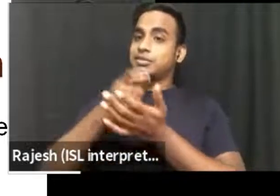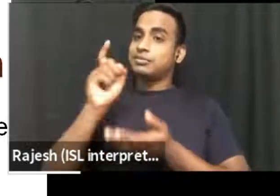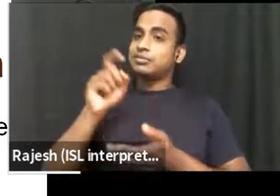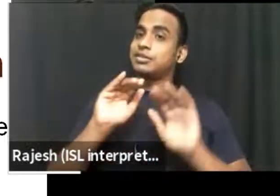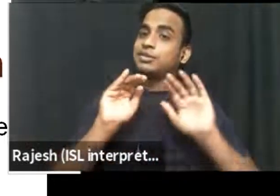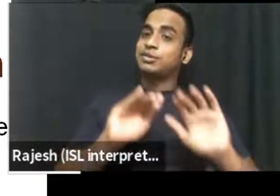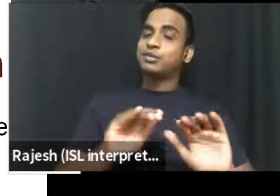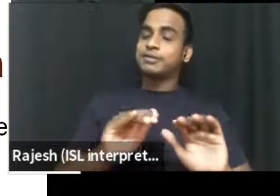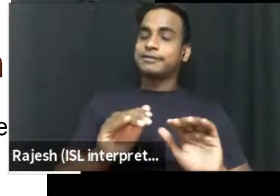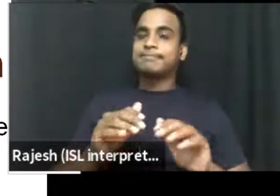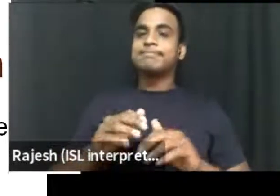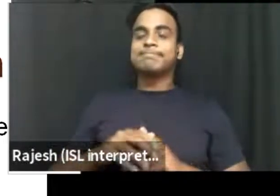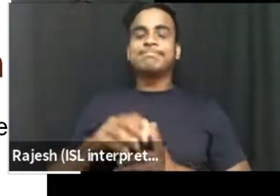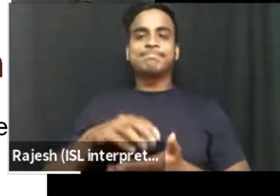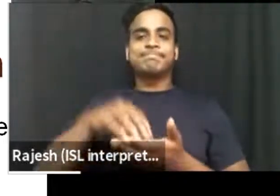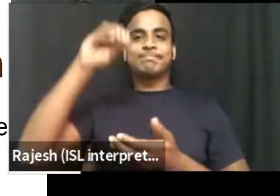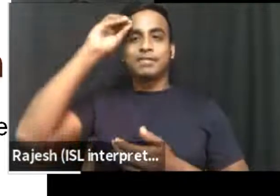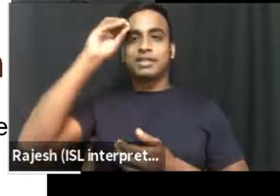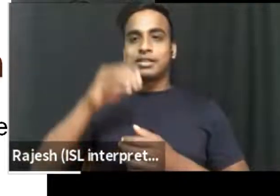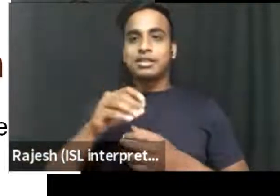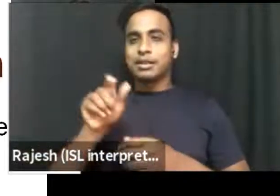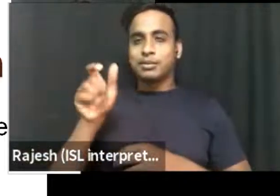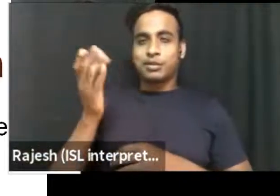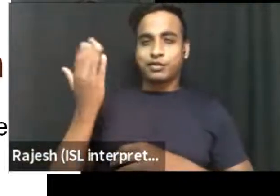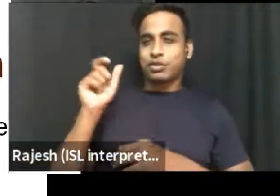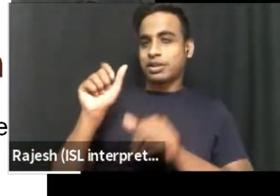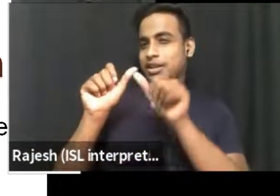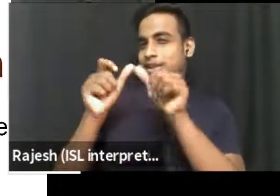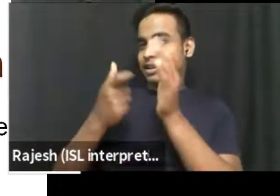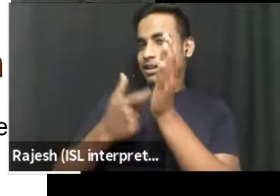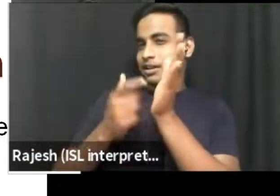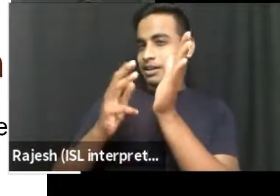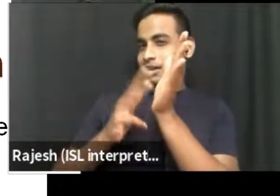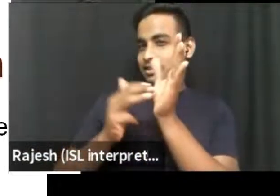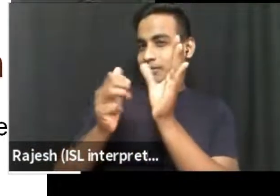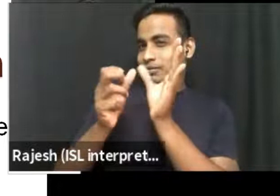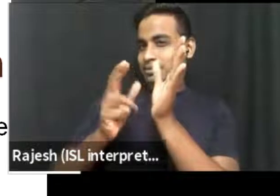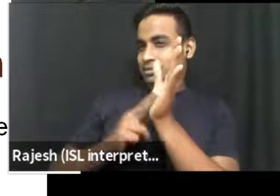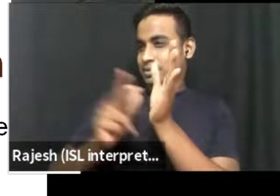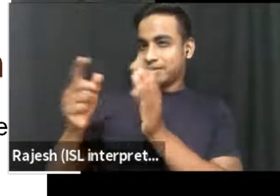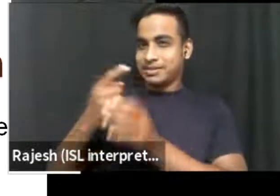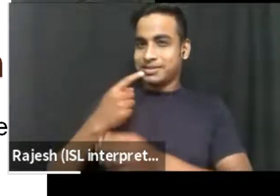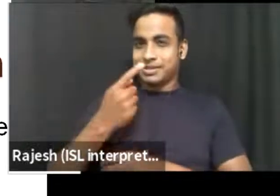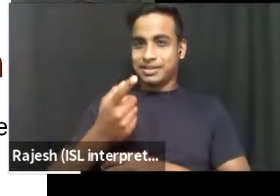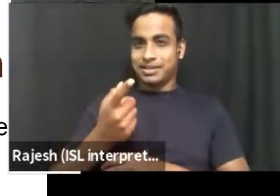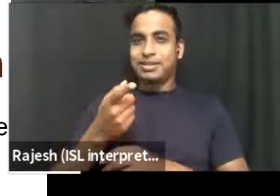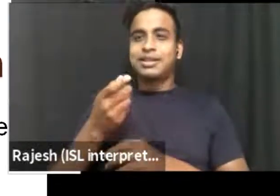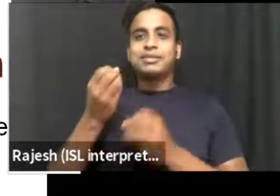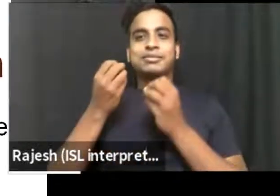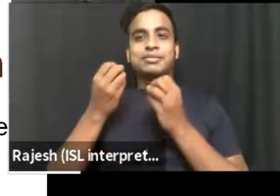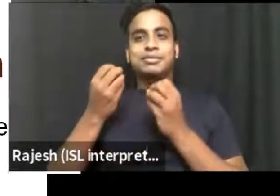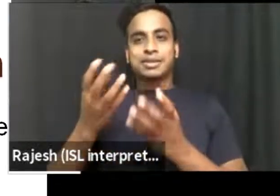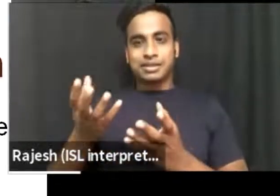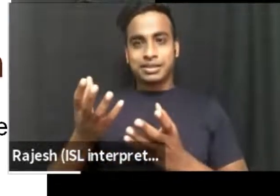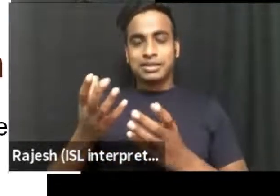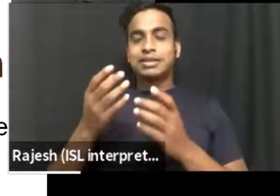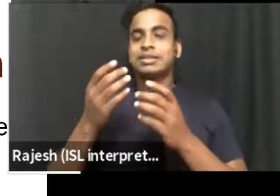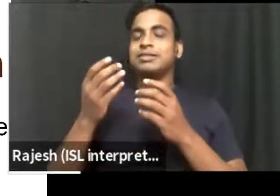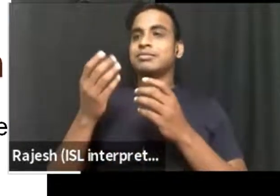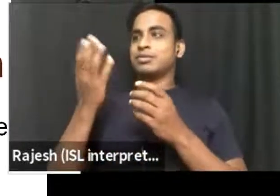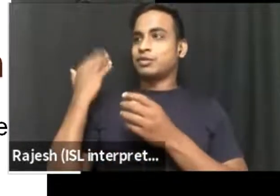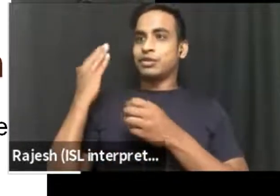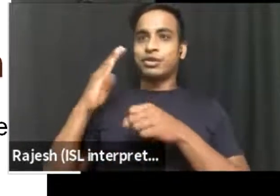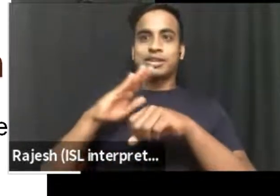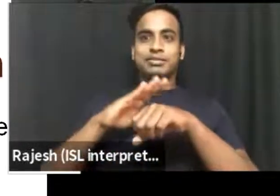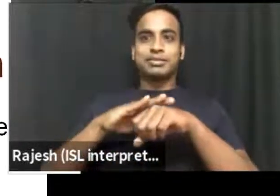As we had Armand saying also, a lot of reasons cited. In fact, one of the